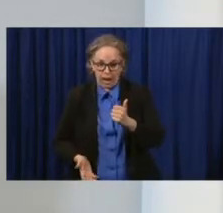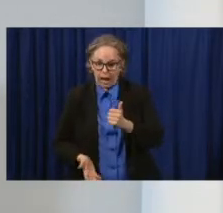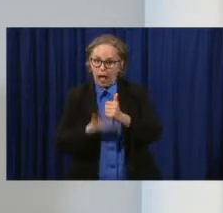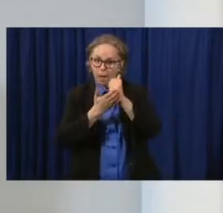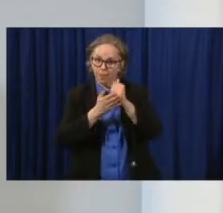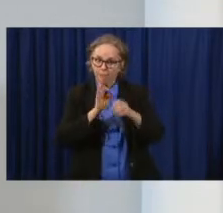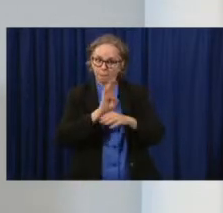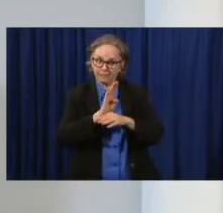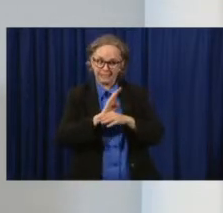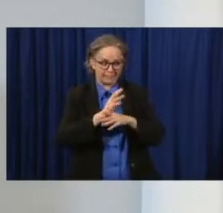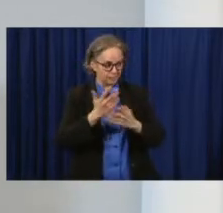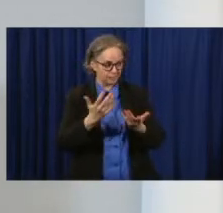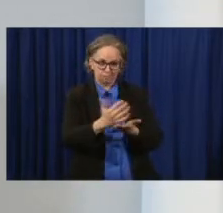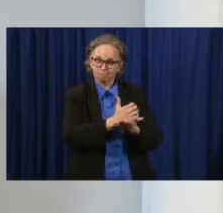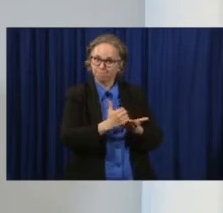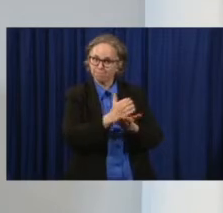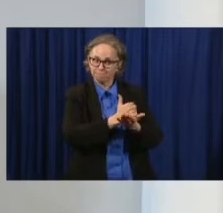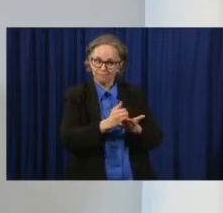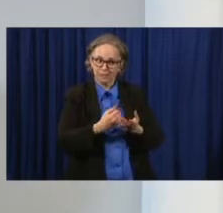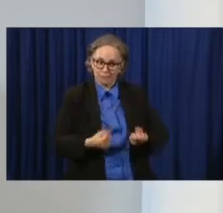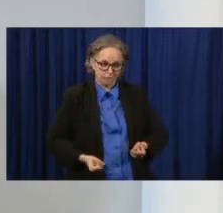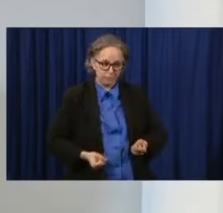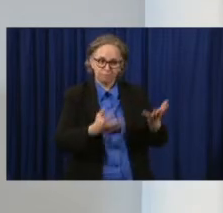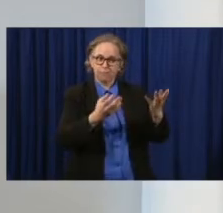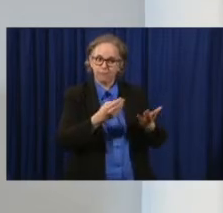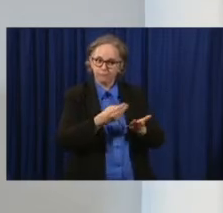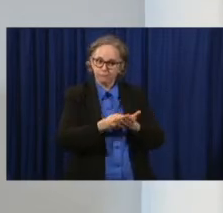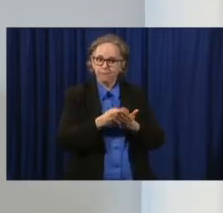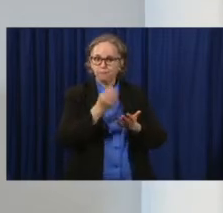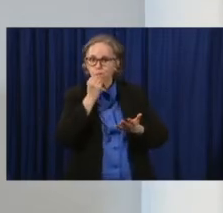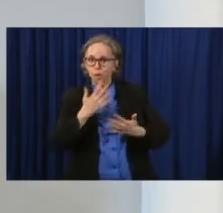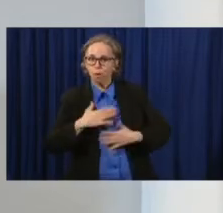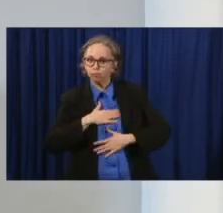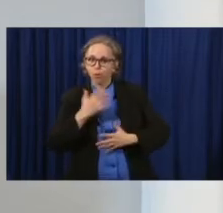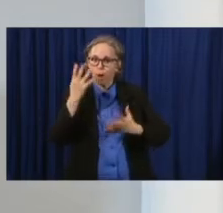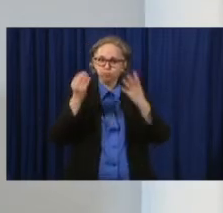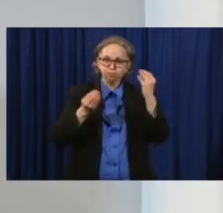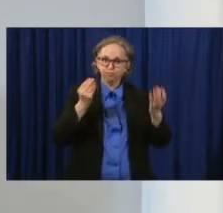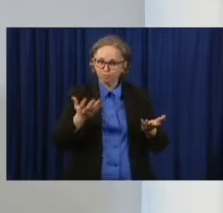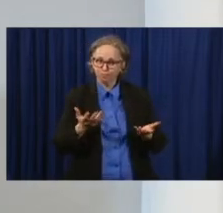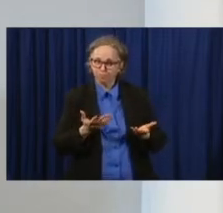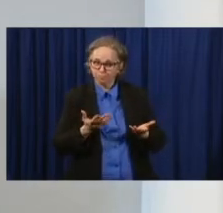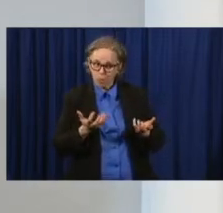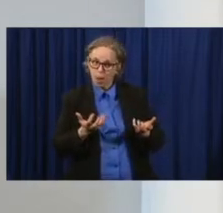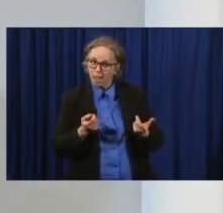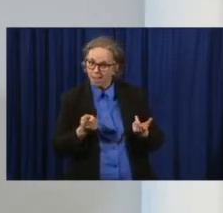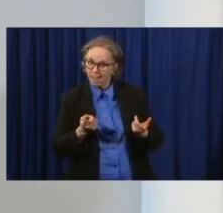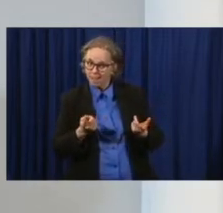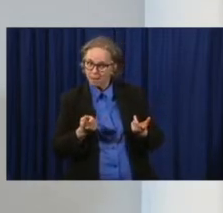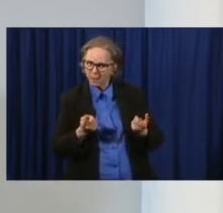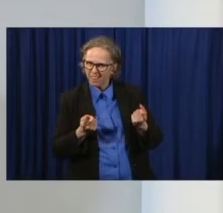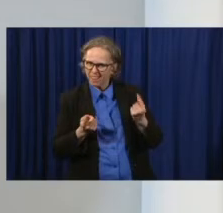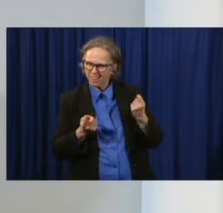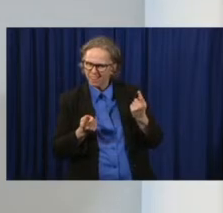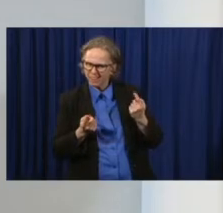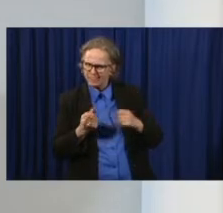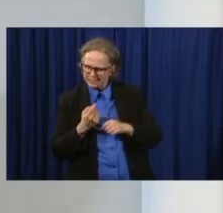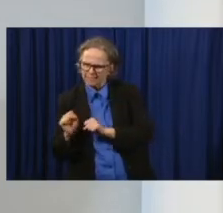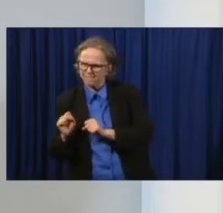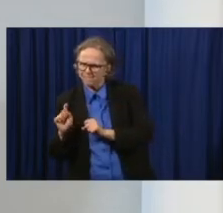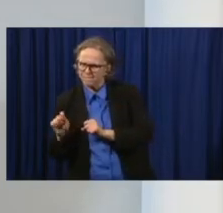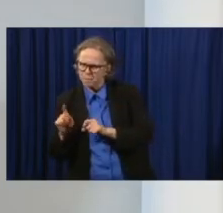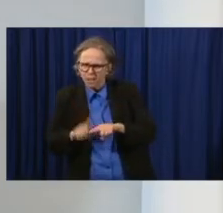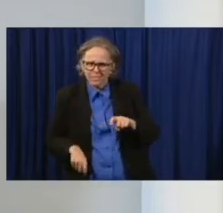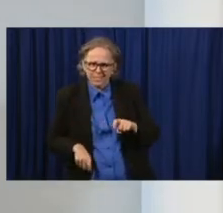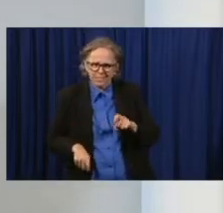go enjoy a meal and perhaps a drink, but we need to do it safely. And that's why those